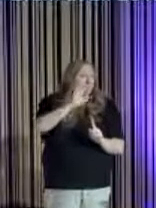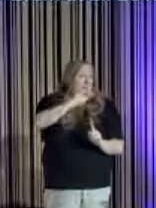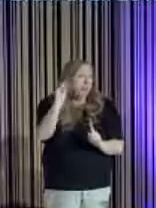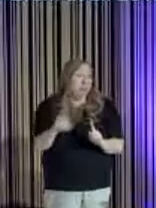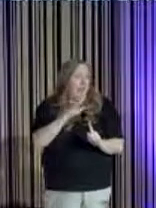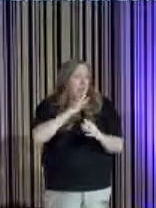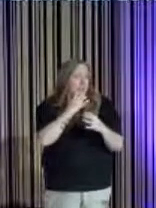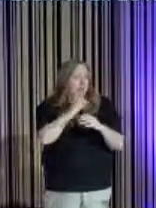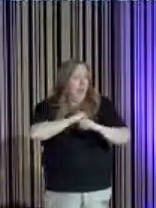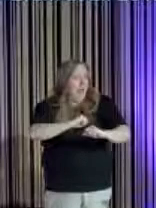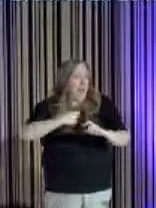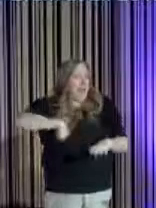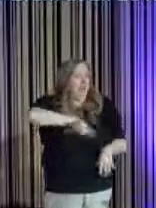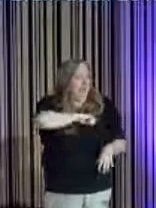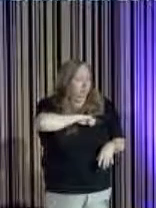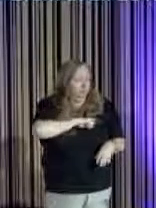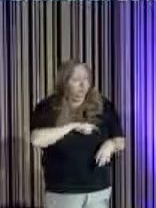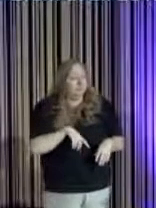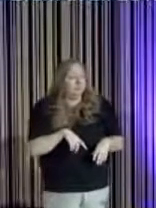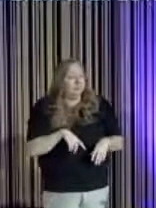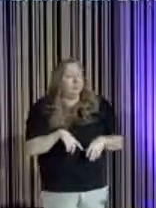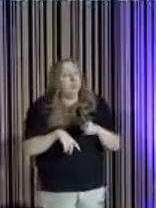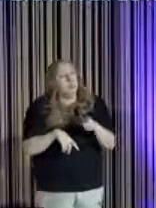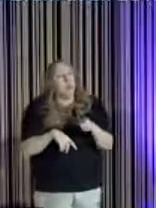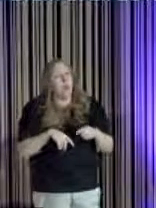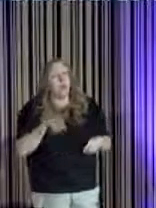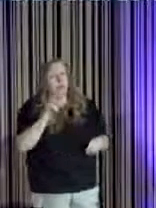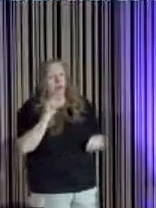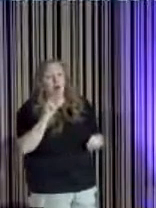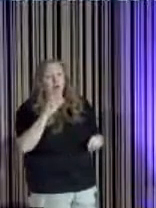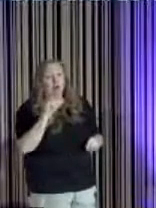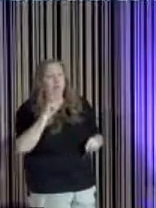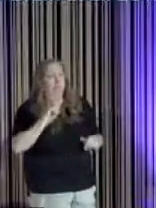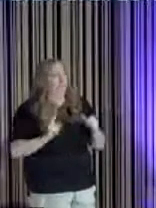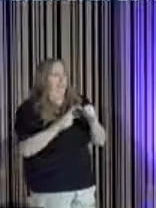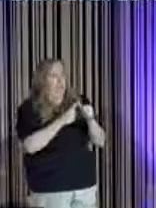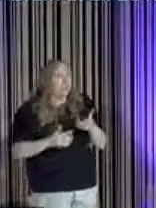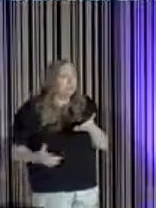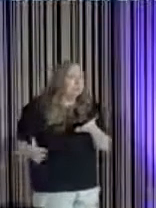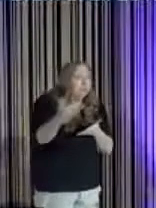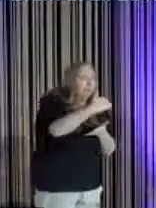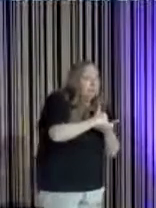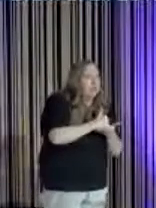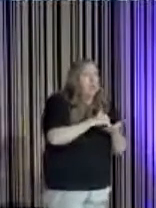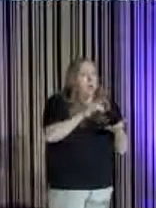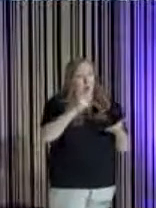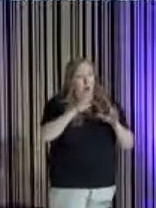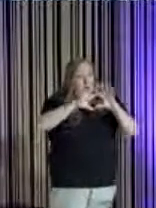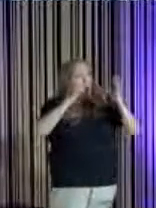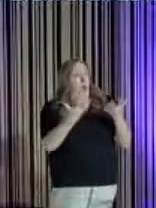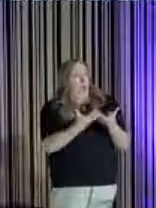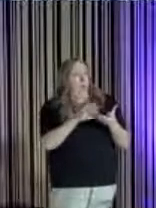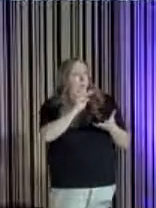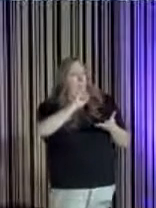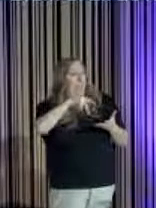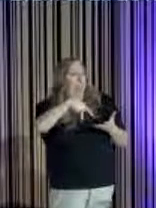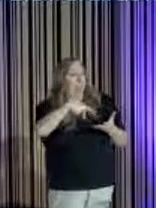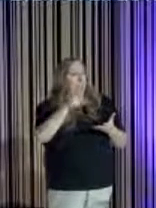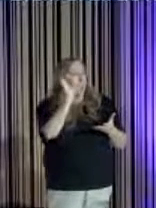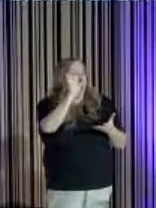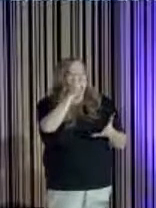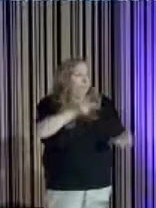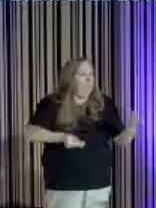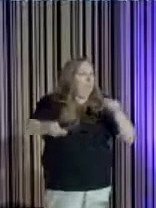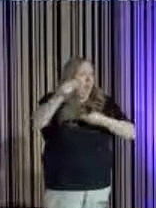this plot, which was Tara's, for the first time getting a global map of carbon flux with this resolution, the blue areas are